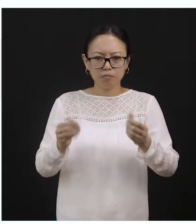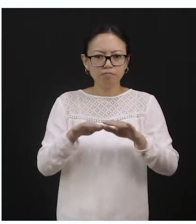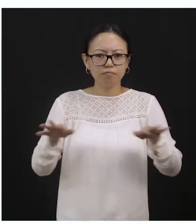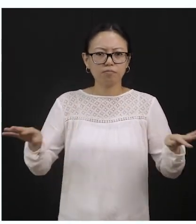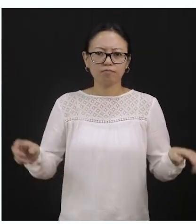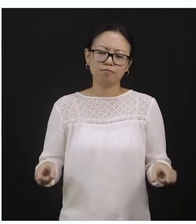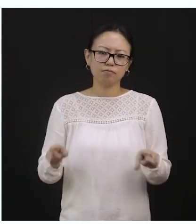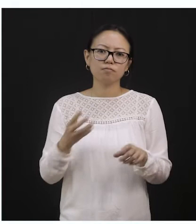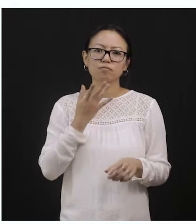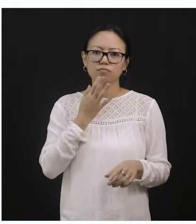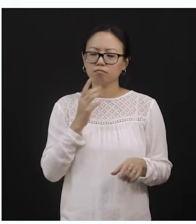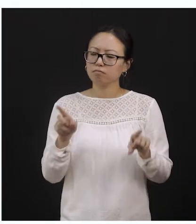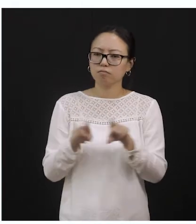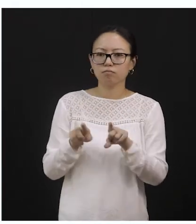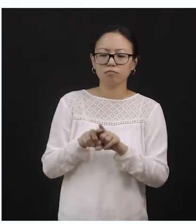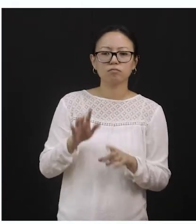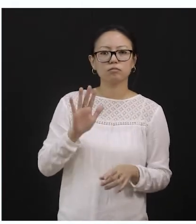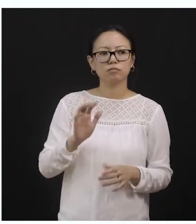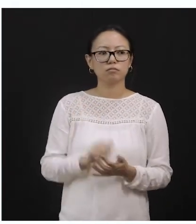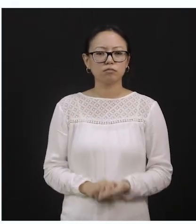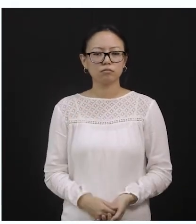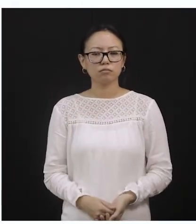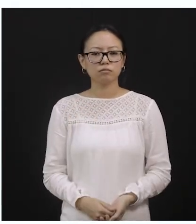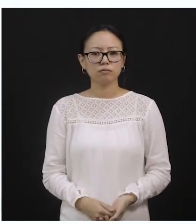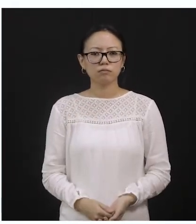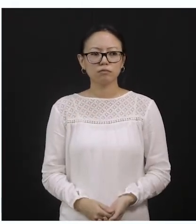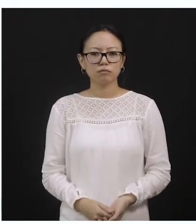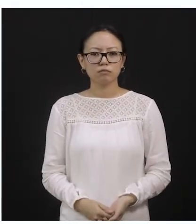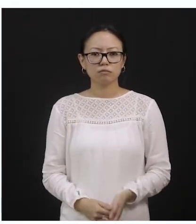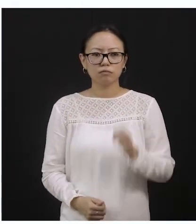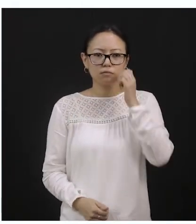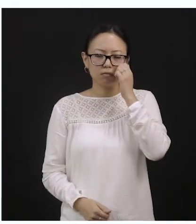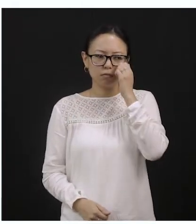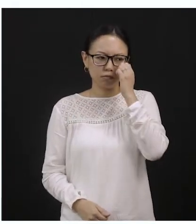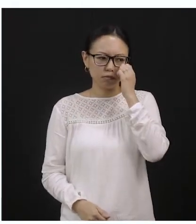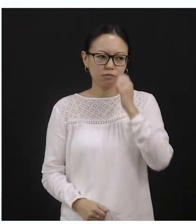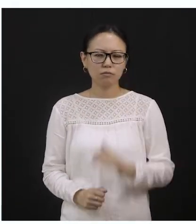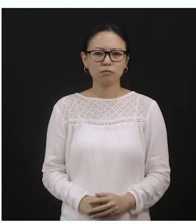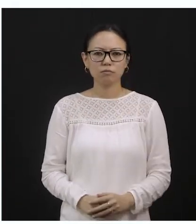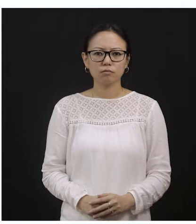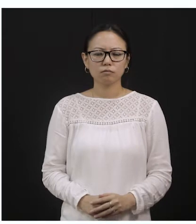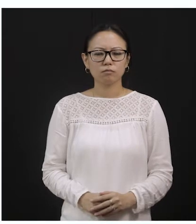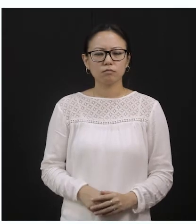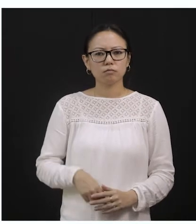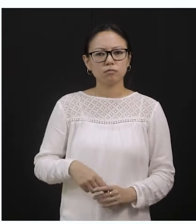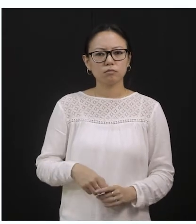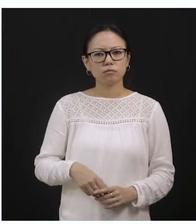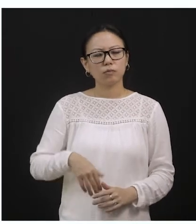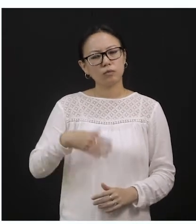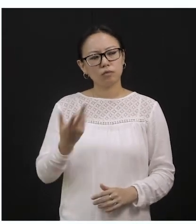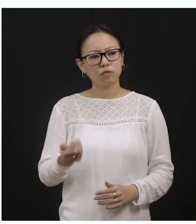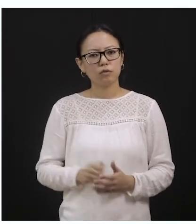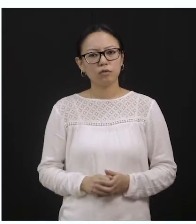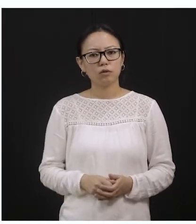muddy. Okay, all right. So that is all about wasps. Now the next insect that I'm going to introduce to you all, I'm